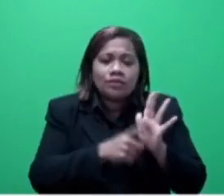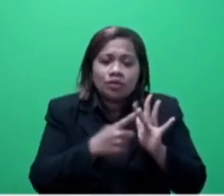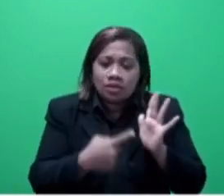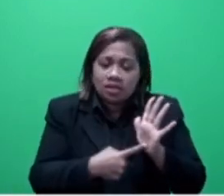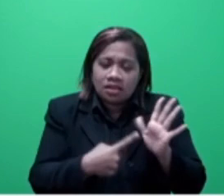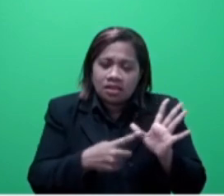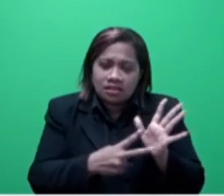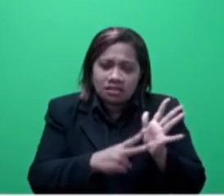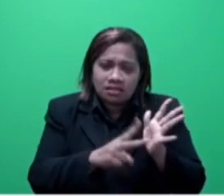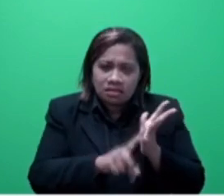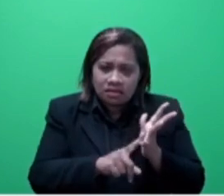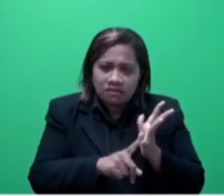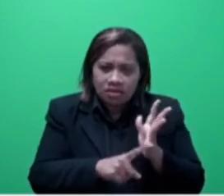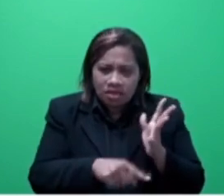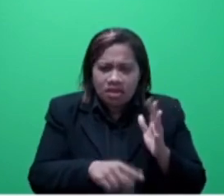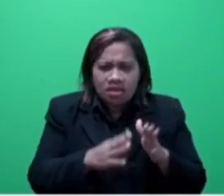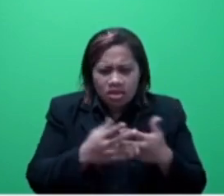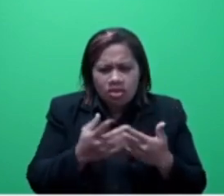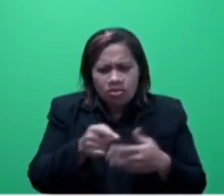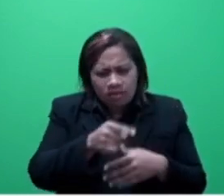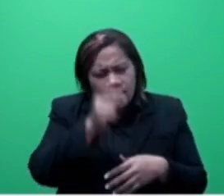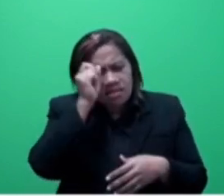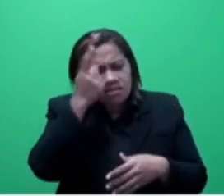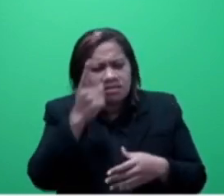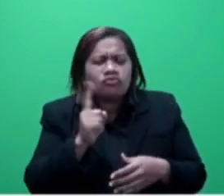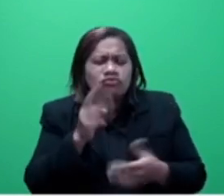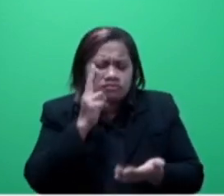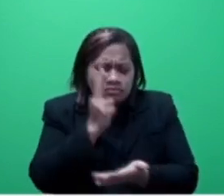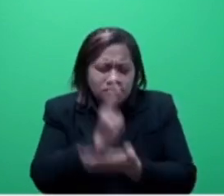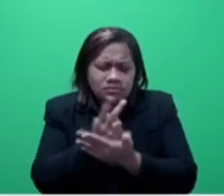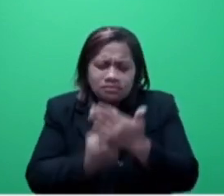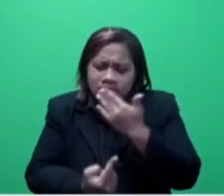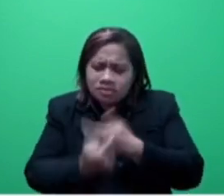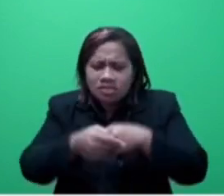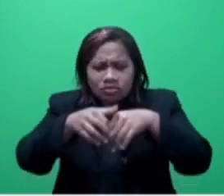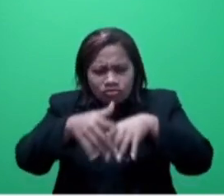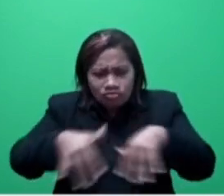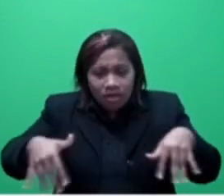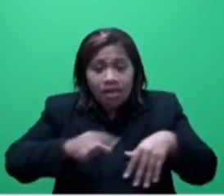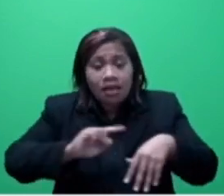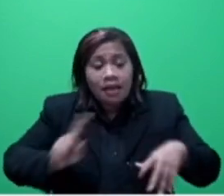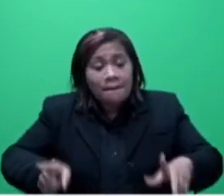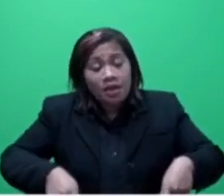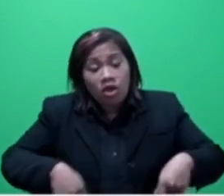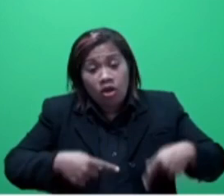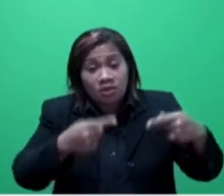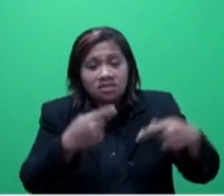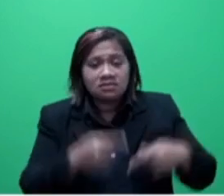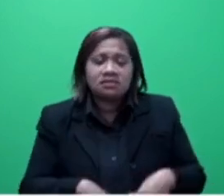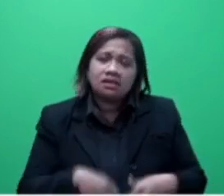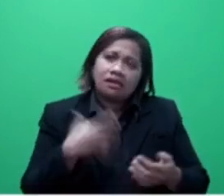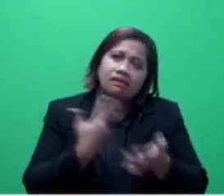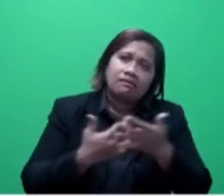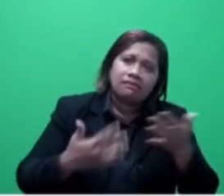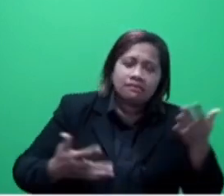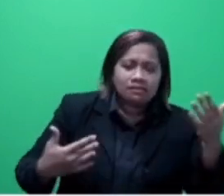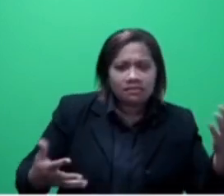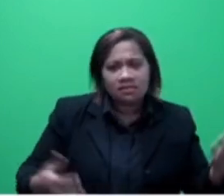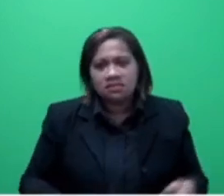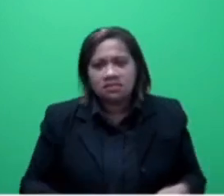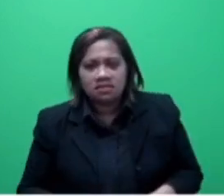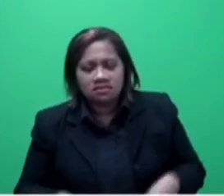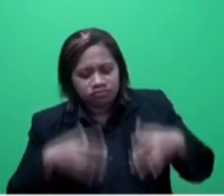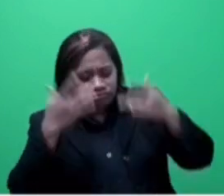what the realities on the ground are. Right? The rest of the opposition is still in la-la land or very delusional about what is actually